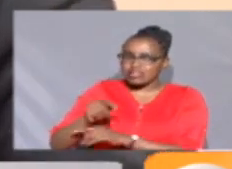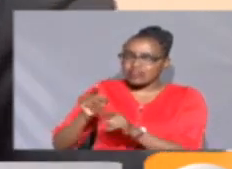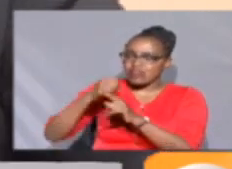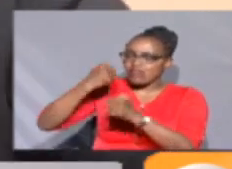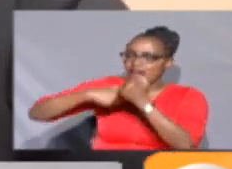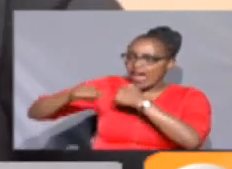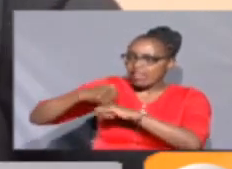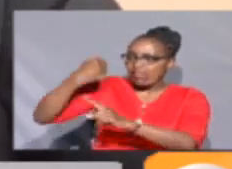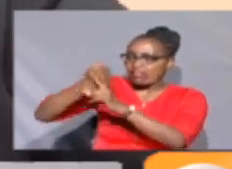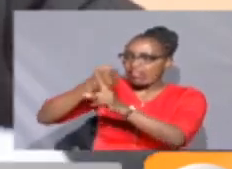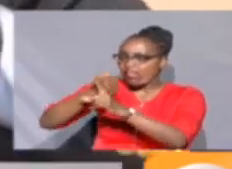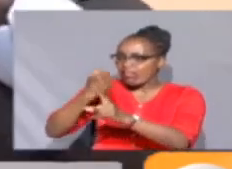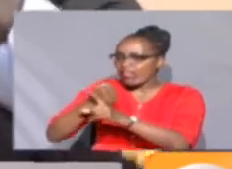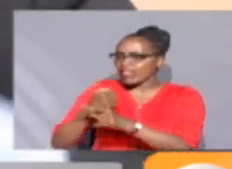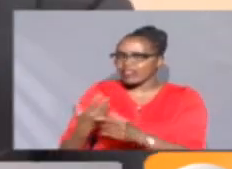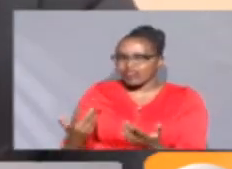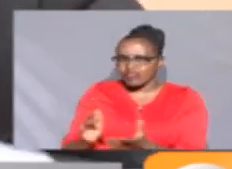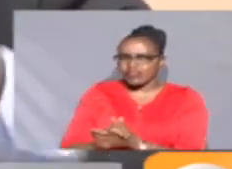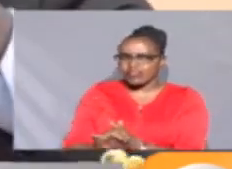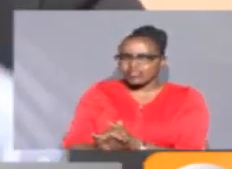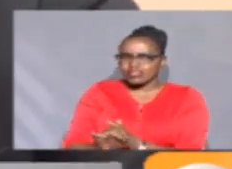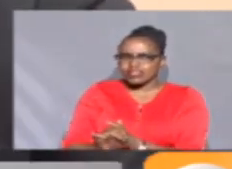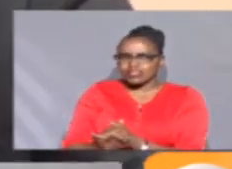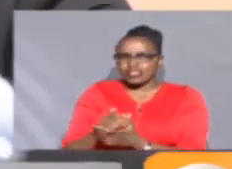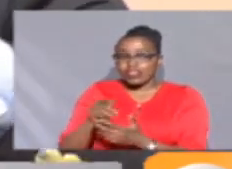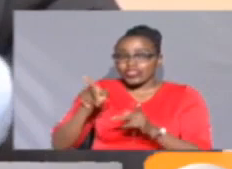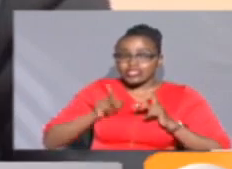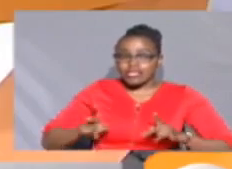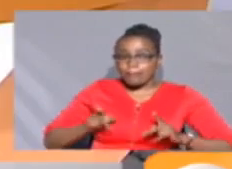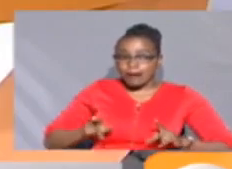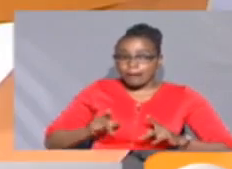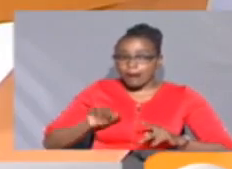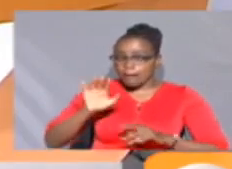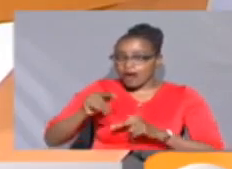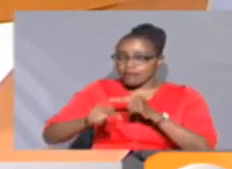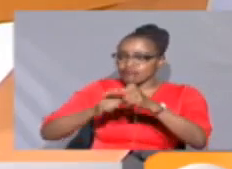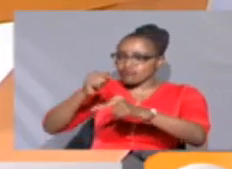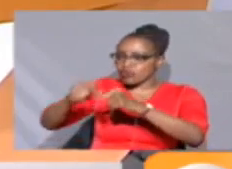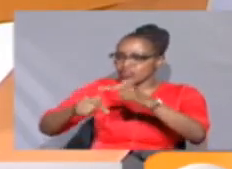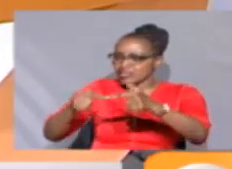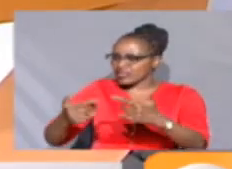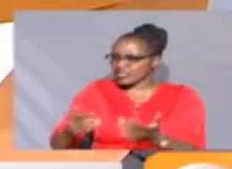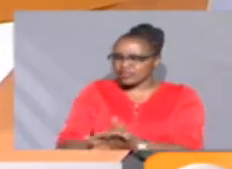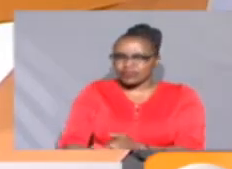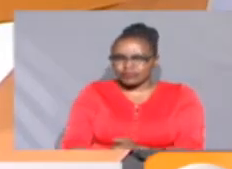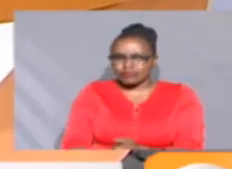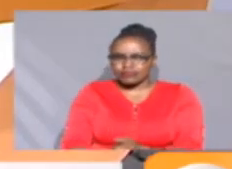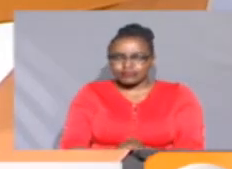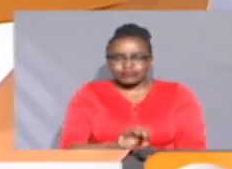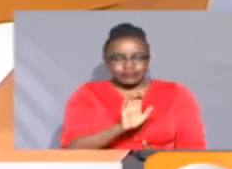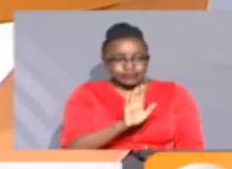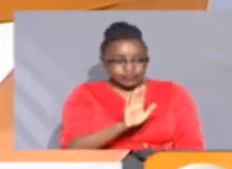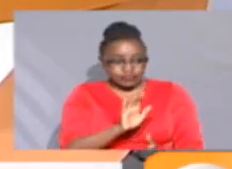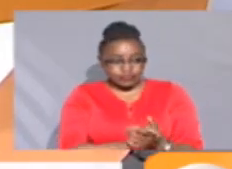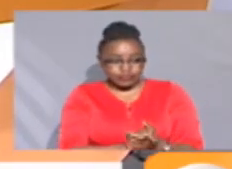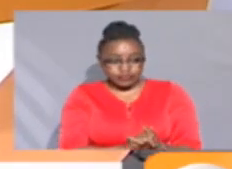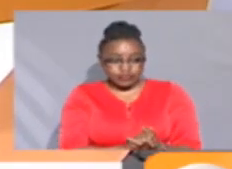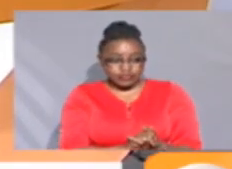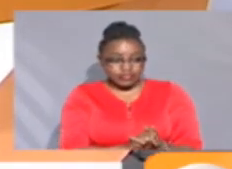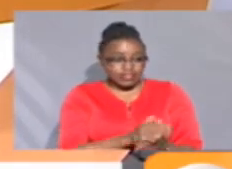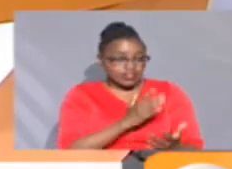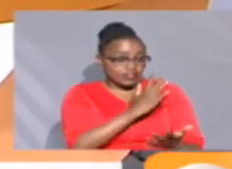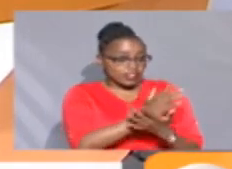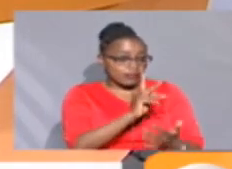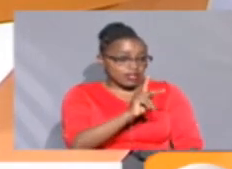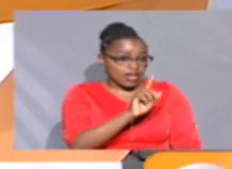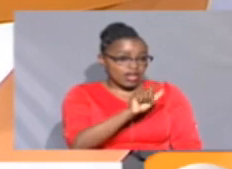activism. It is unnecessary. Subject the only problem, I mean, you're fair enough with what you're saying. Listen, Hussein, but there's something that